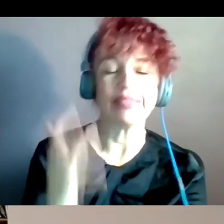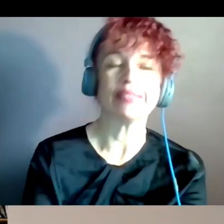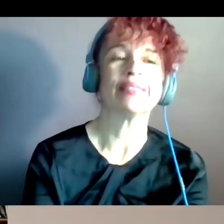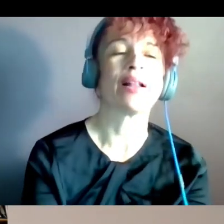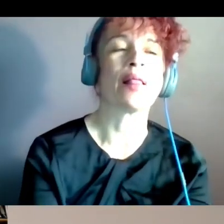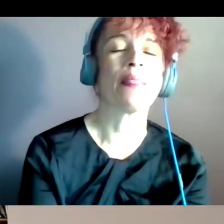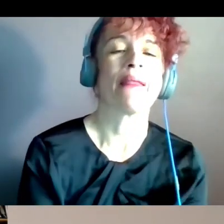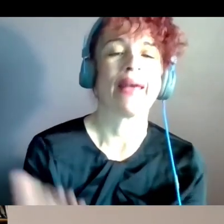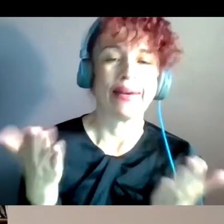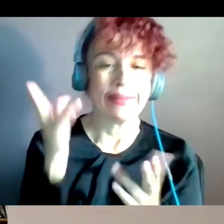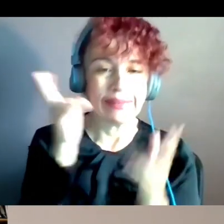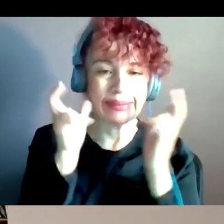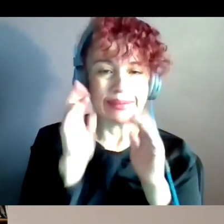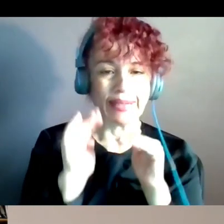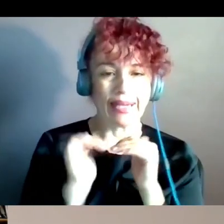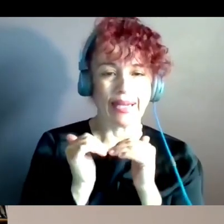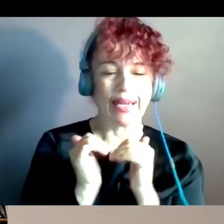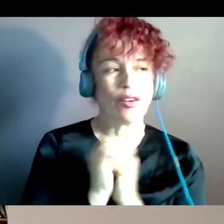And hearing how